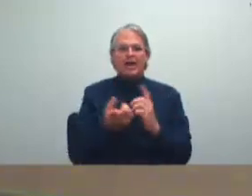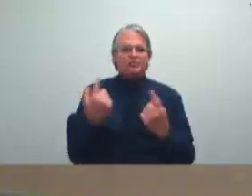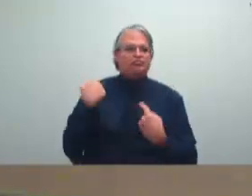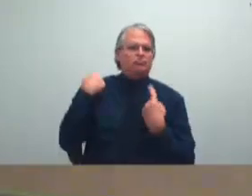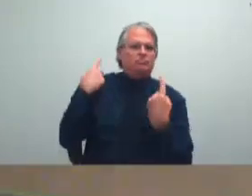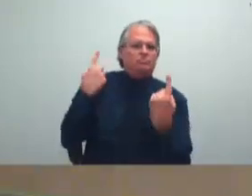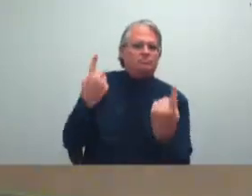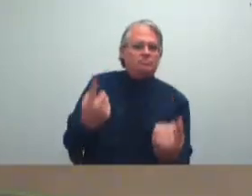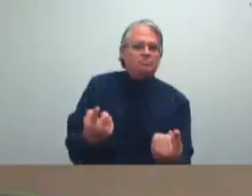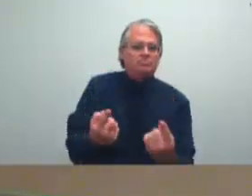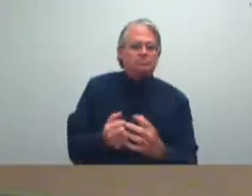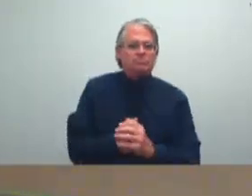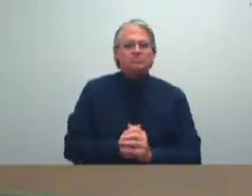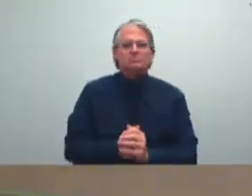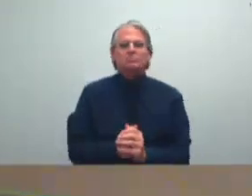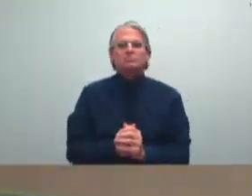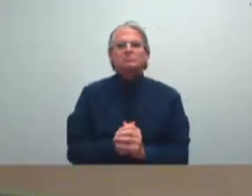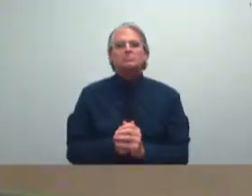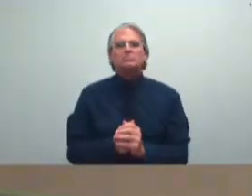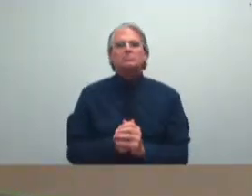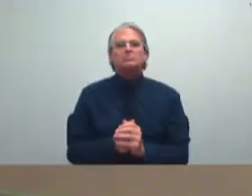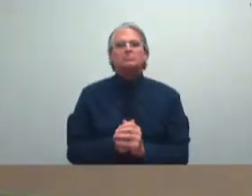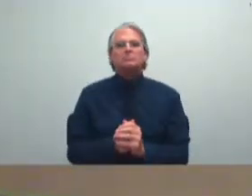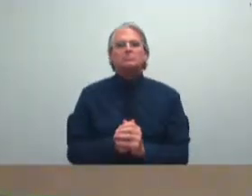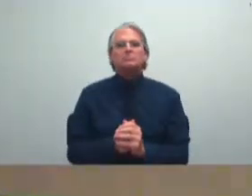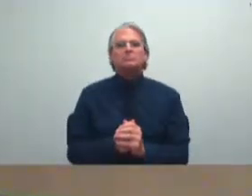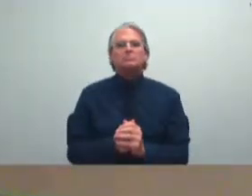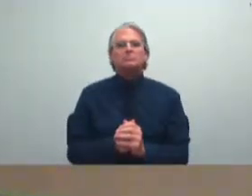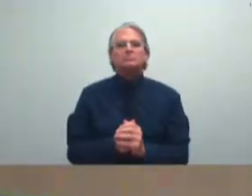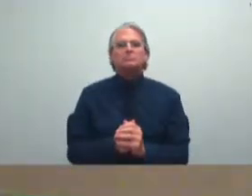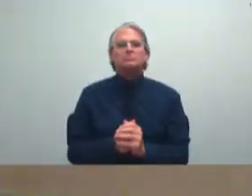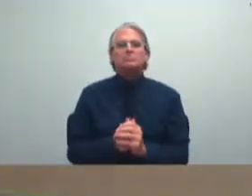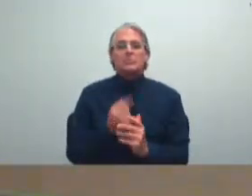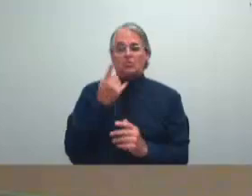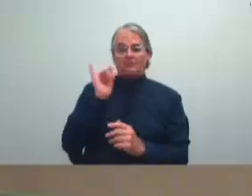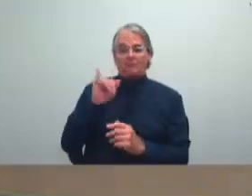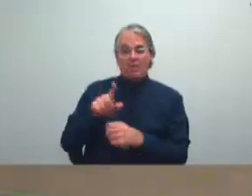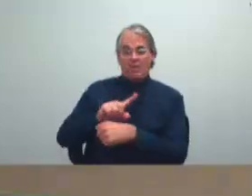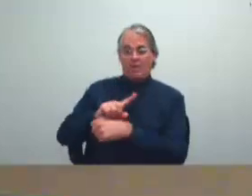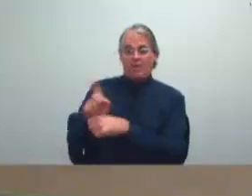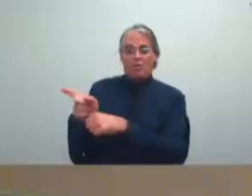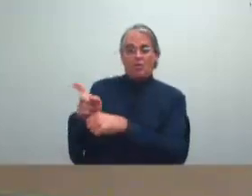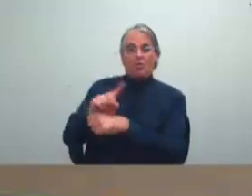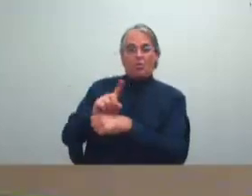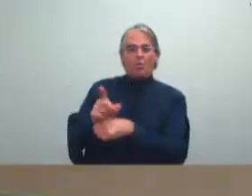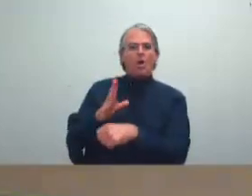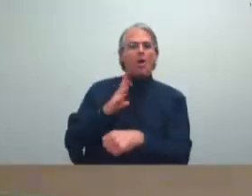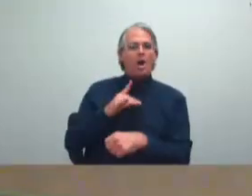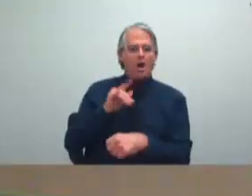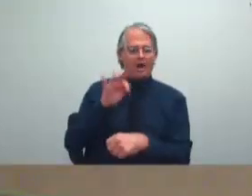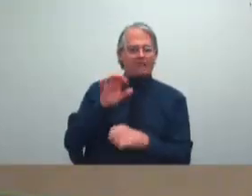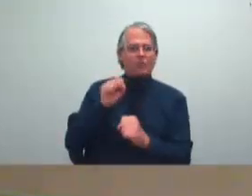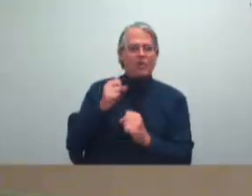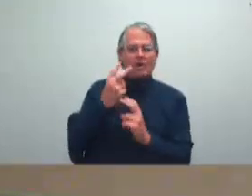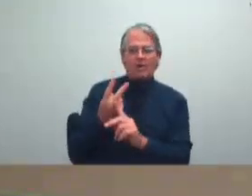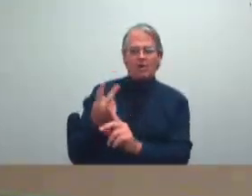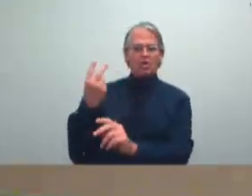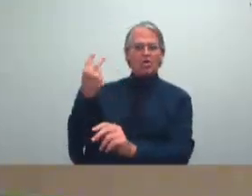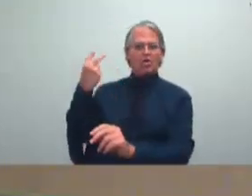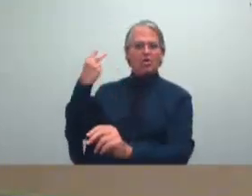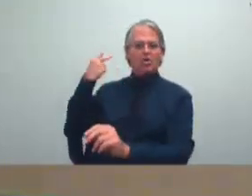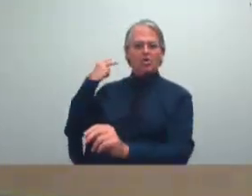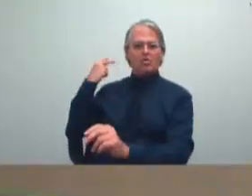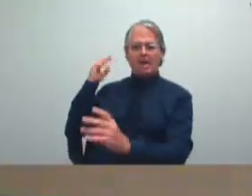or add-ons to this tool could be to be able to look back in time, start at the very beginning and go forward and see how we